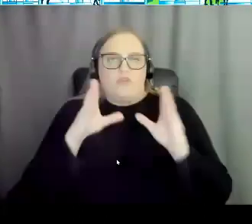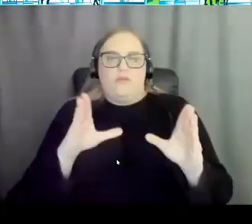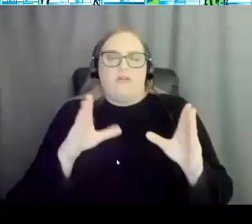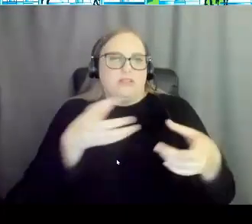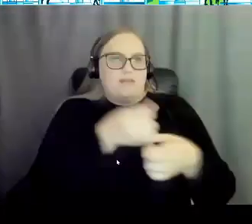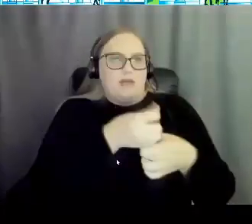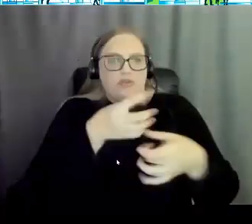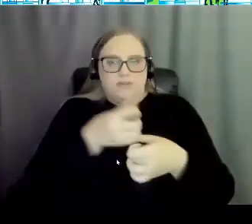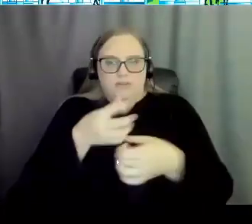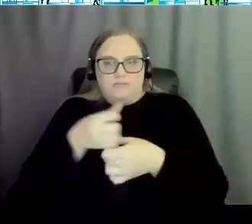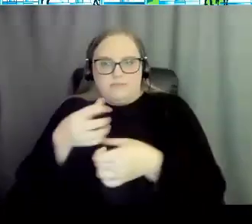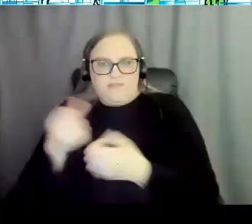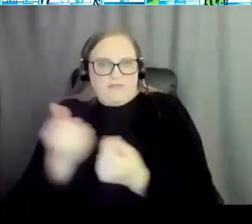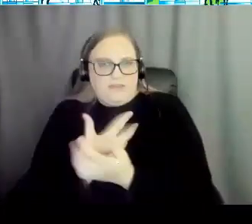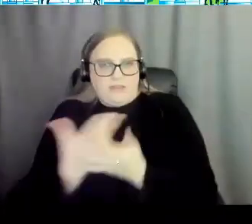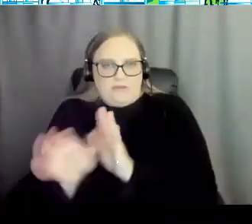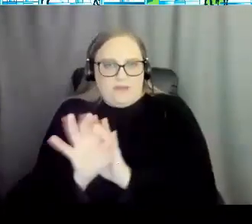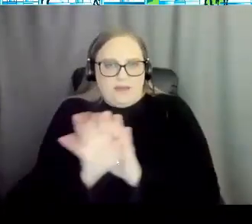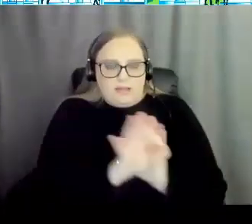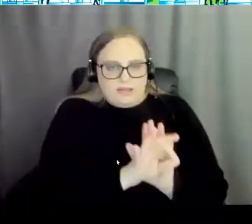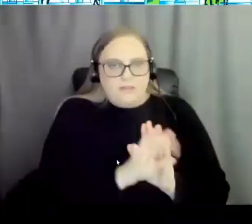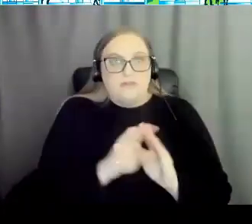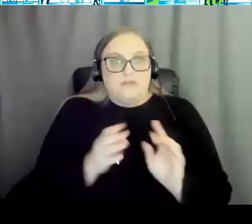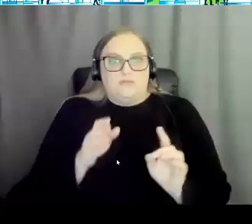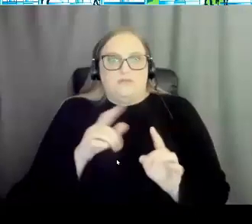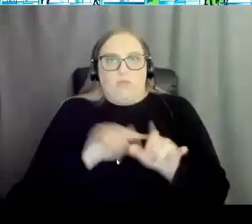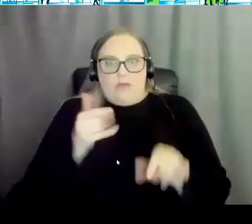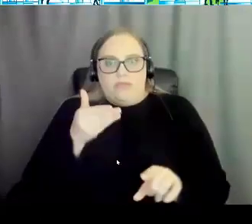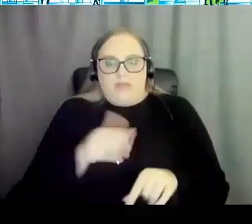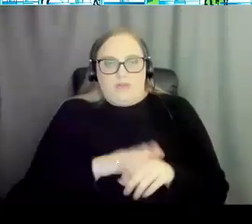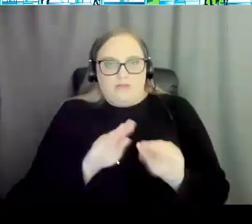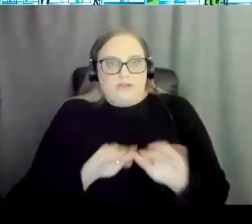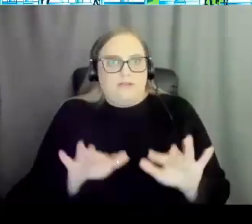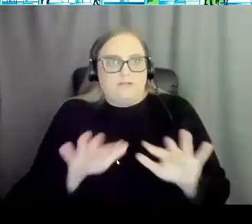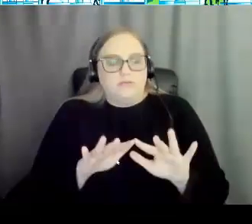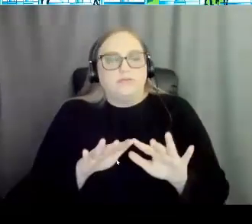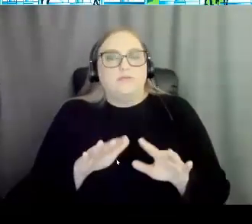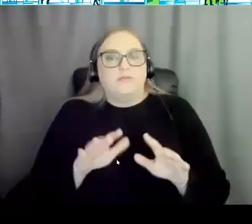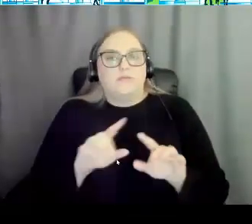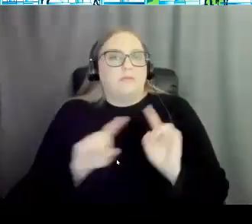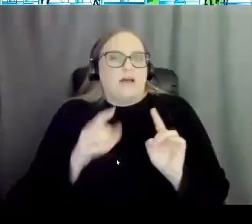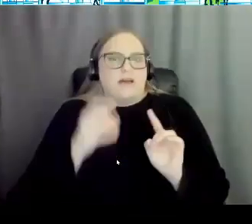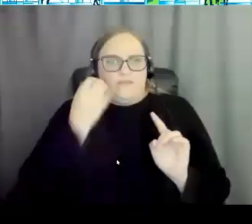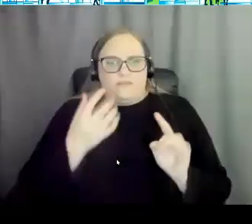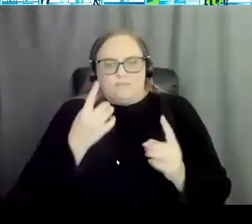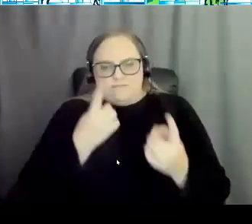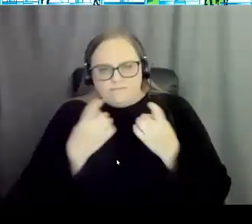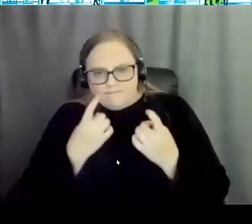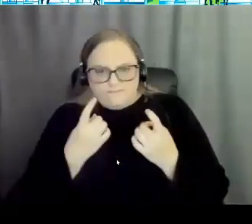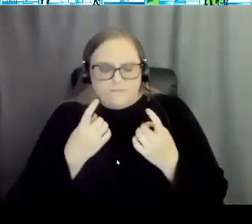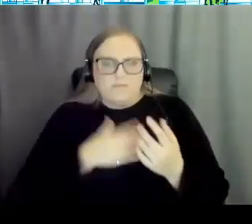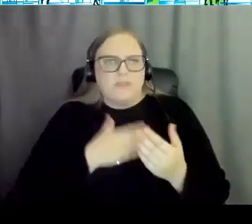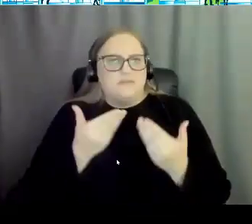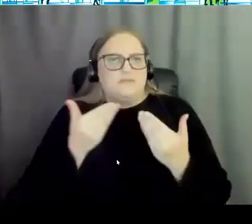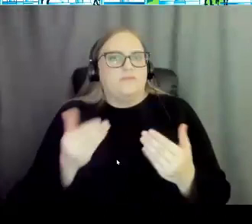of what we're finding on the ground. But feel free to also reach out to us and we're happy to talk more. Thanks for